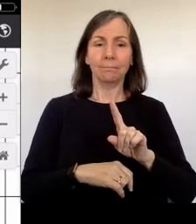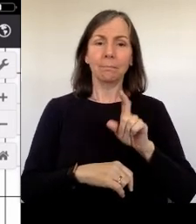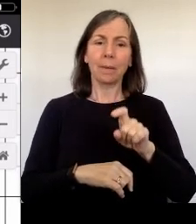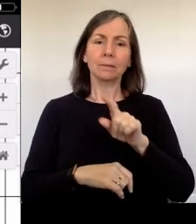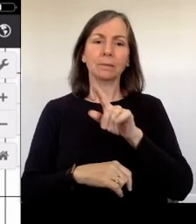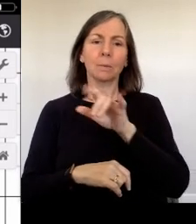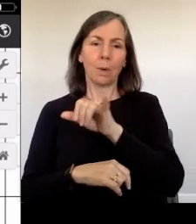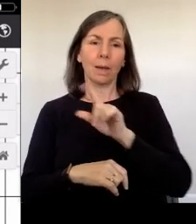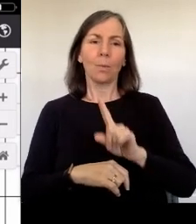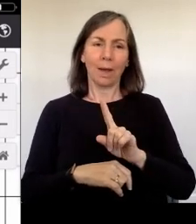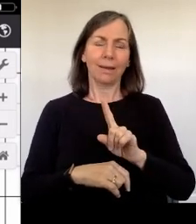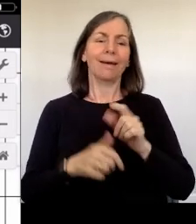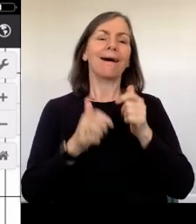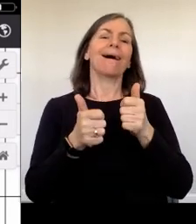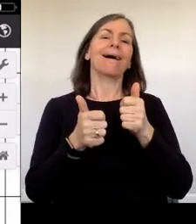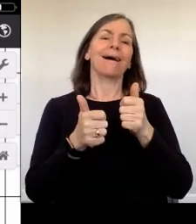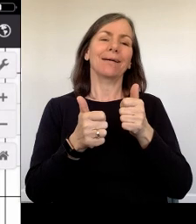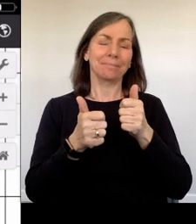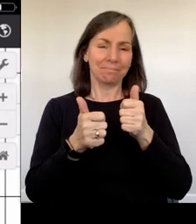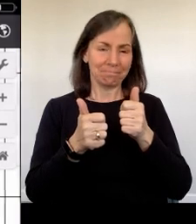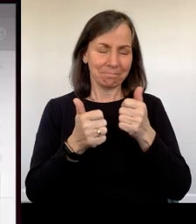Ah, there we go.